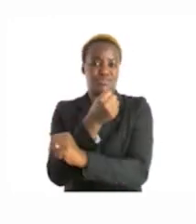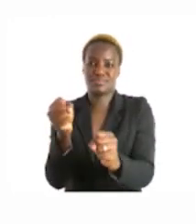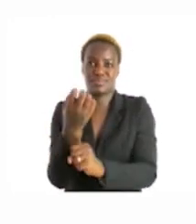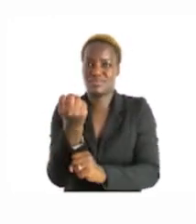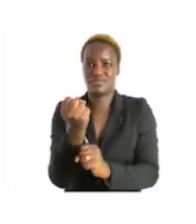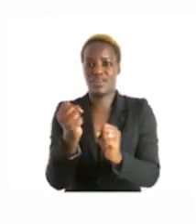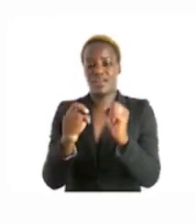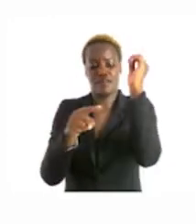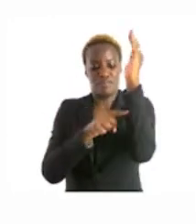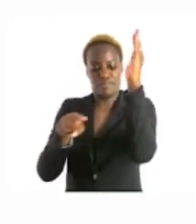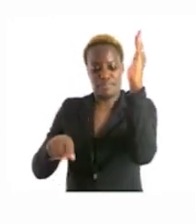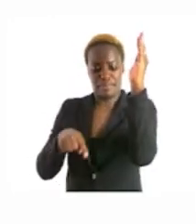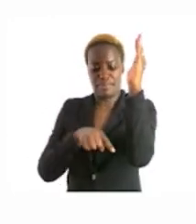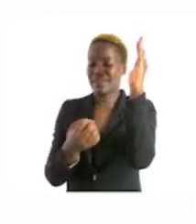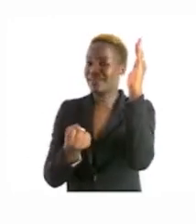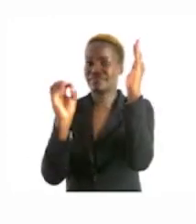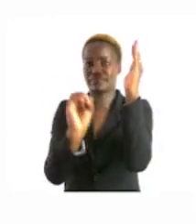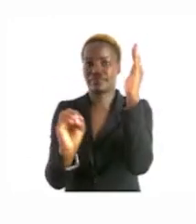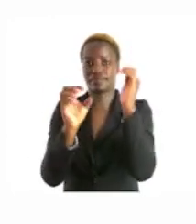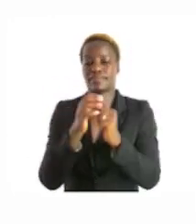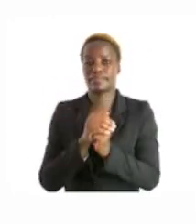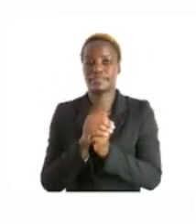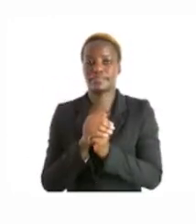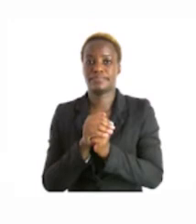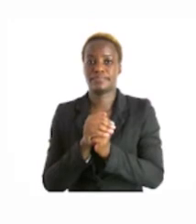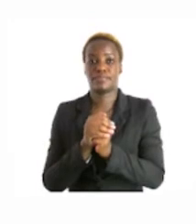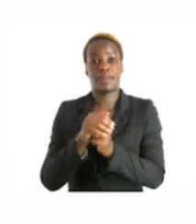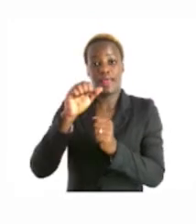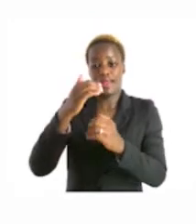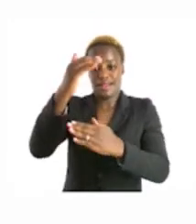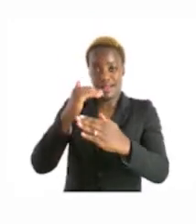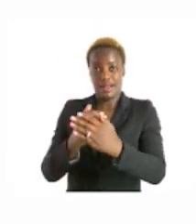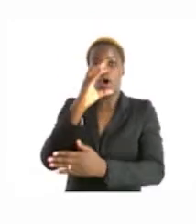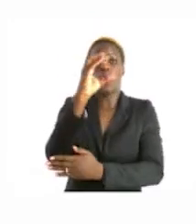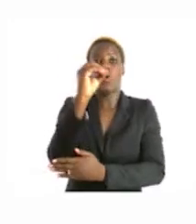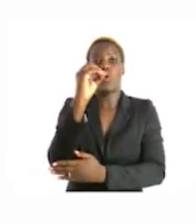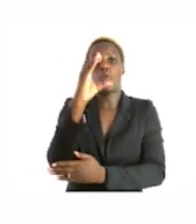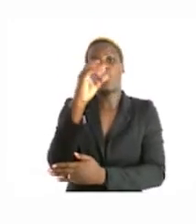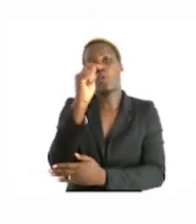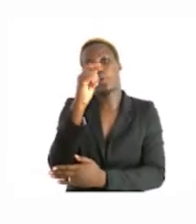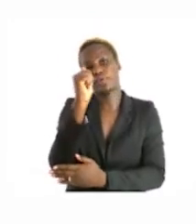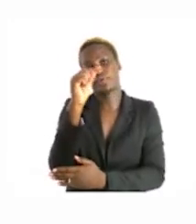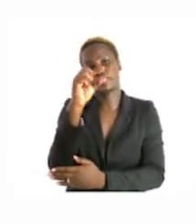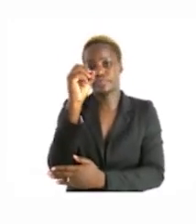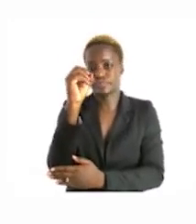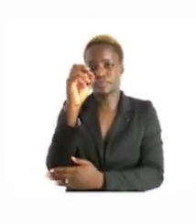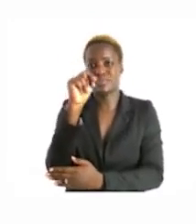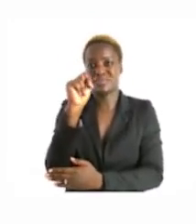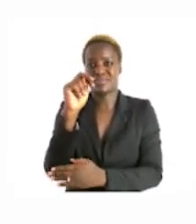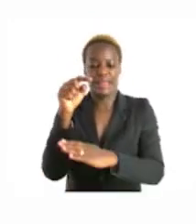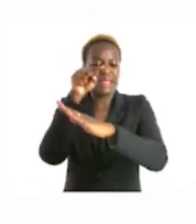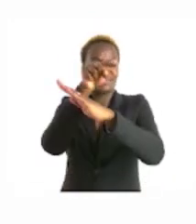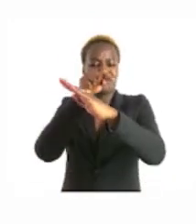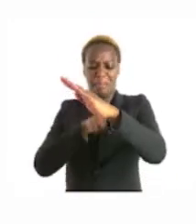quickly look at the next shape, pardon me. It's an octagon. Octagon has how many sides? So you just indicate